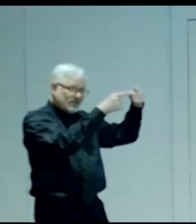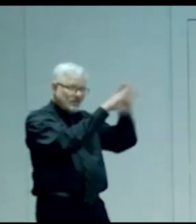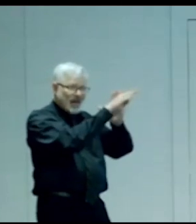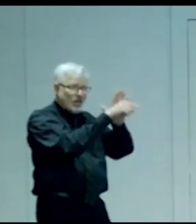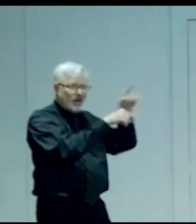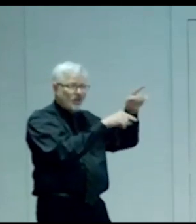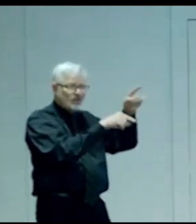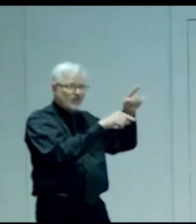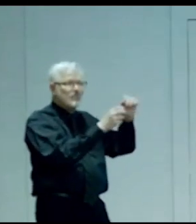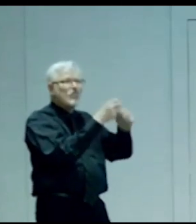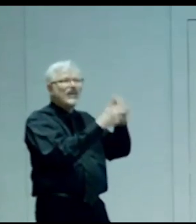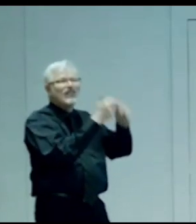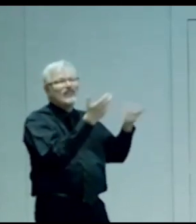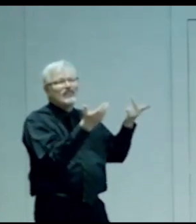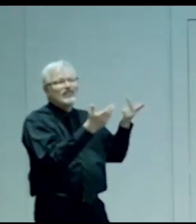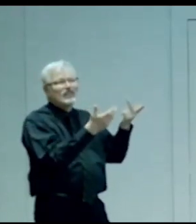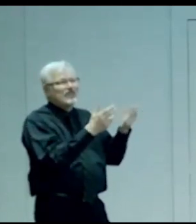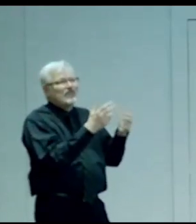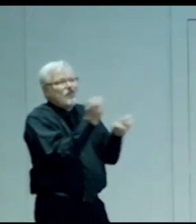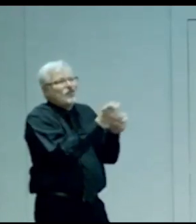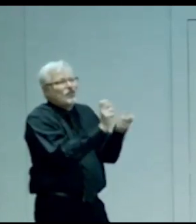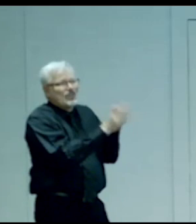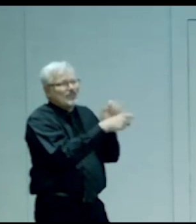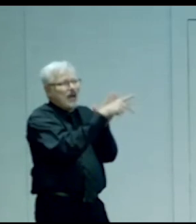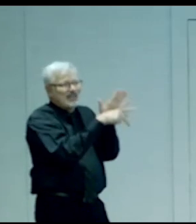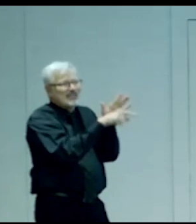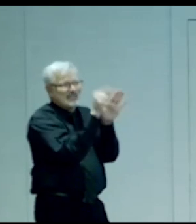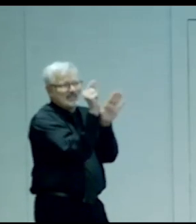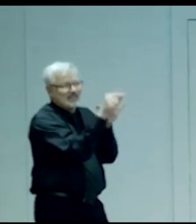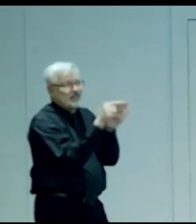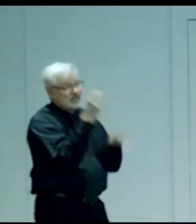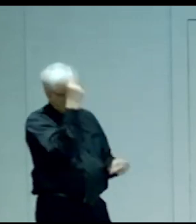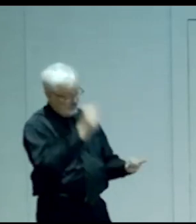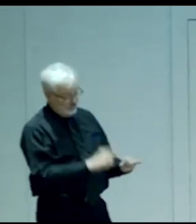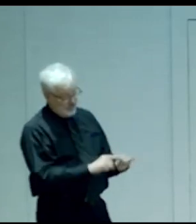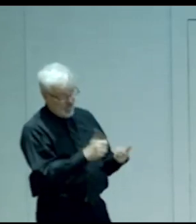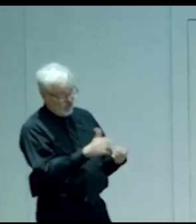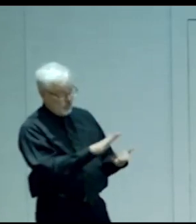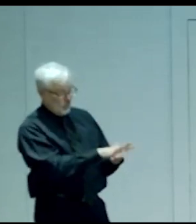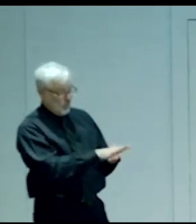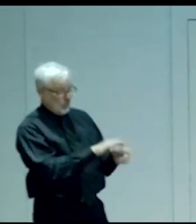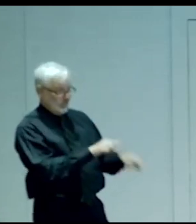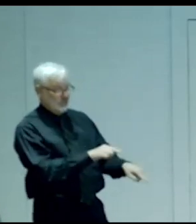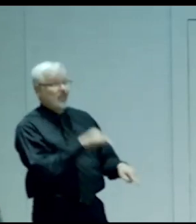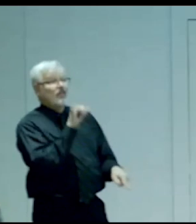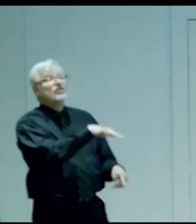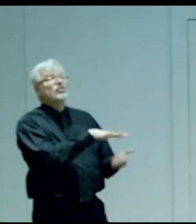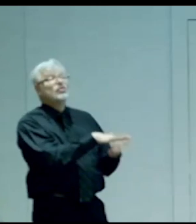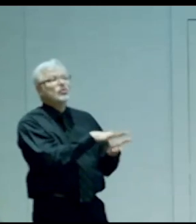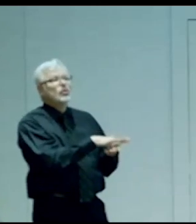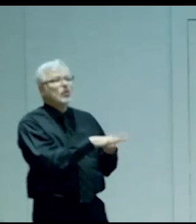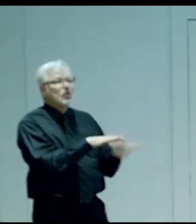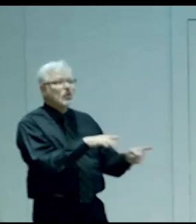more difficult from a policy perspective to change. But the other one is schools. Schools, the